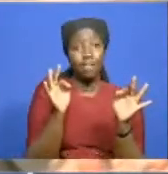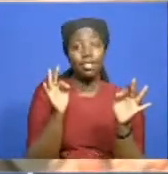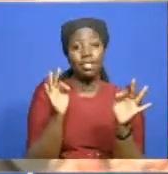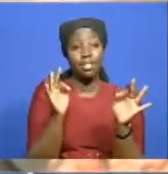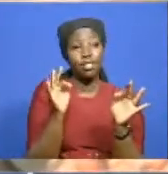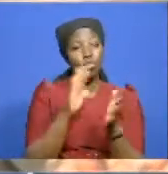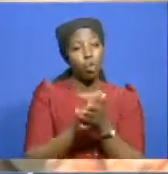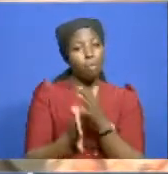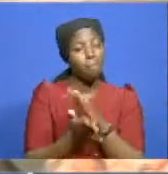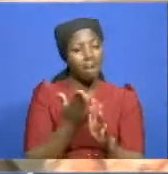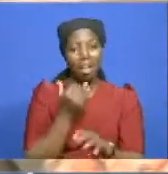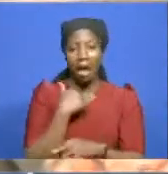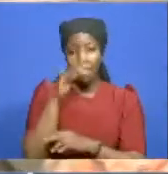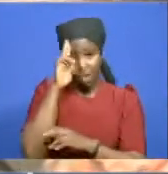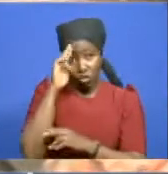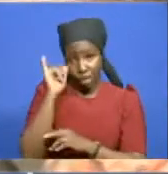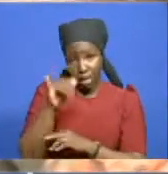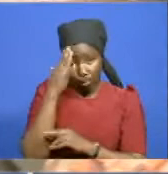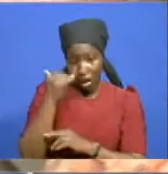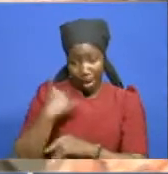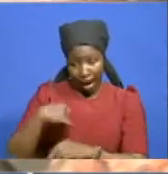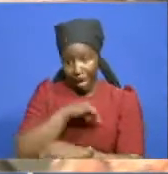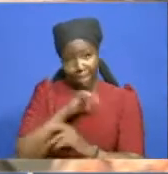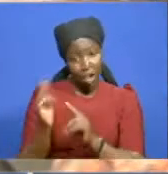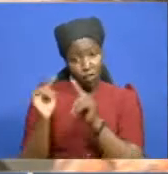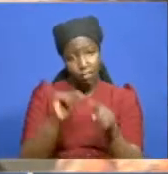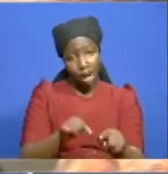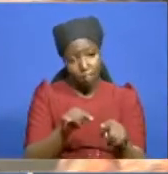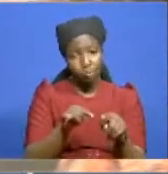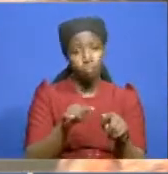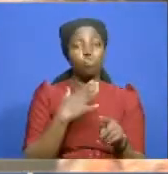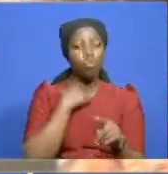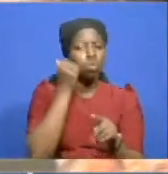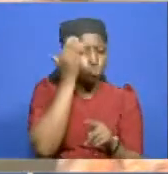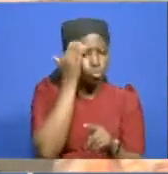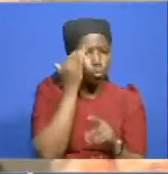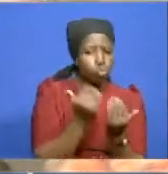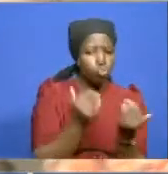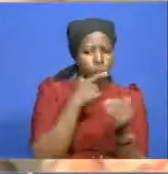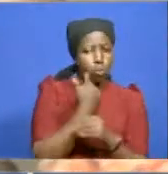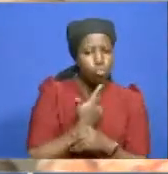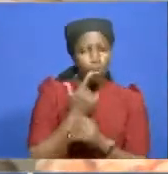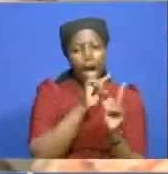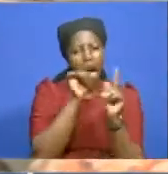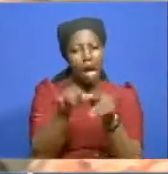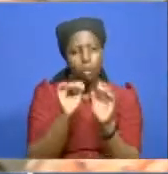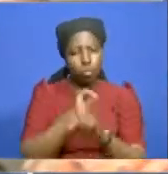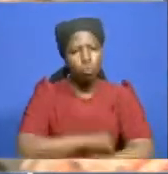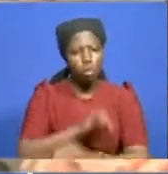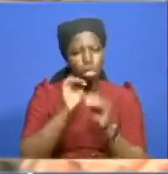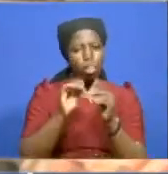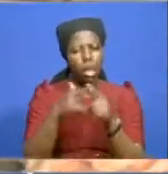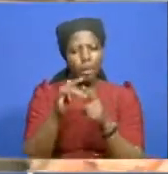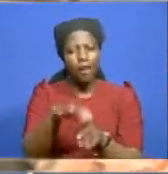reason, and that's why we are here today. We want to establish those children who are not reported in school, then we have to find out